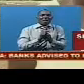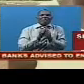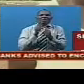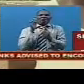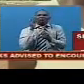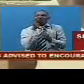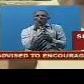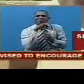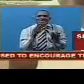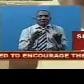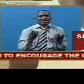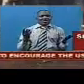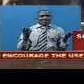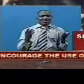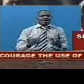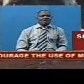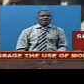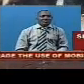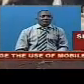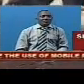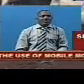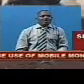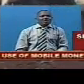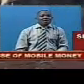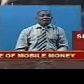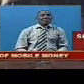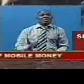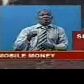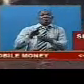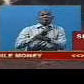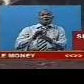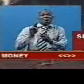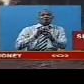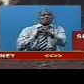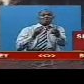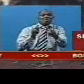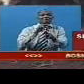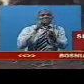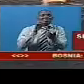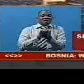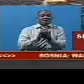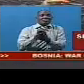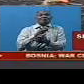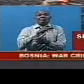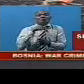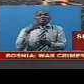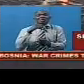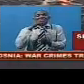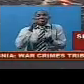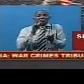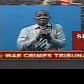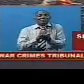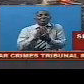again because of the smoke. An age-old business, we are told by residents. The